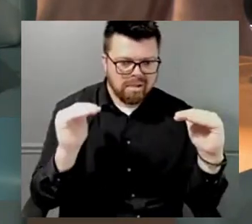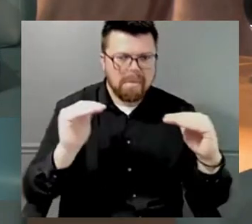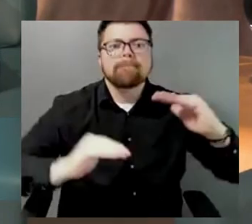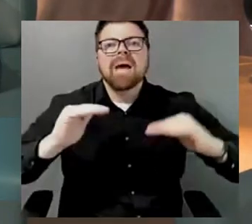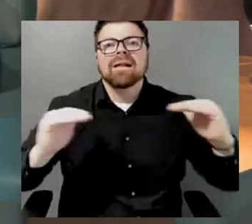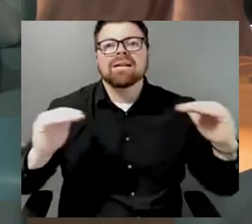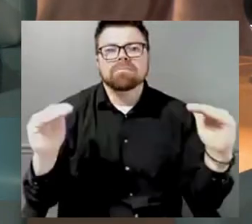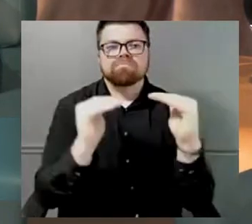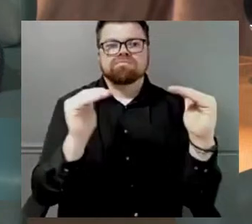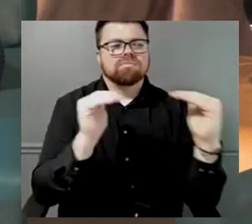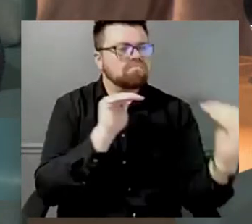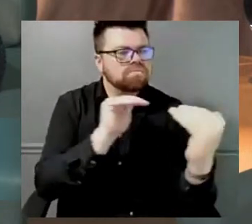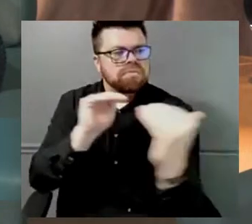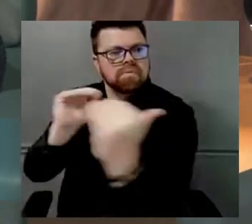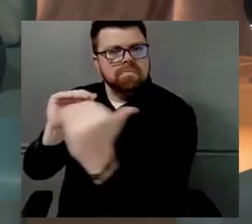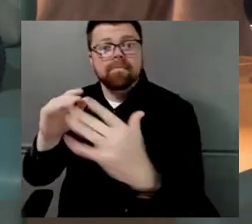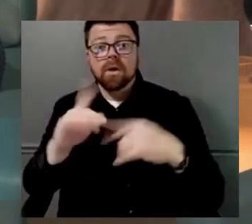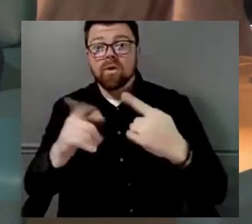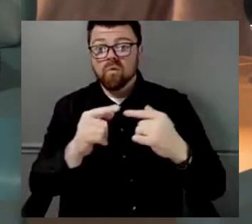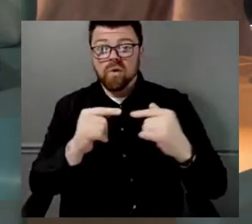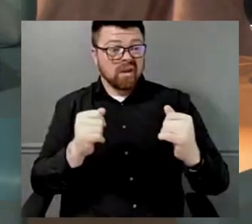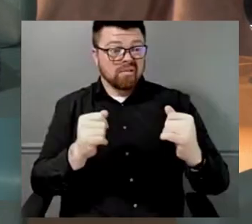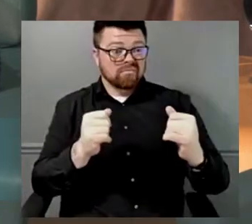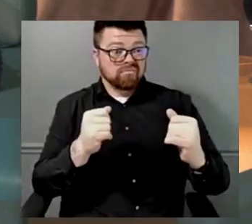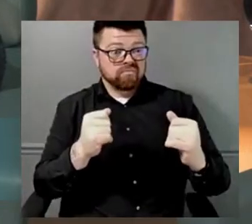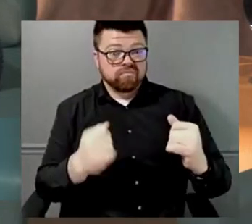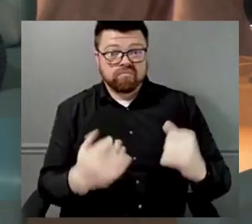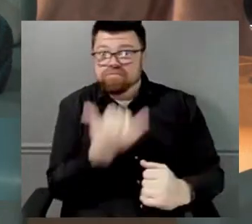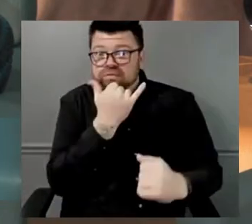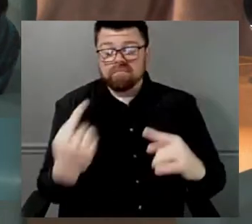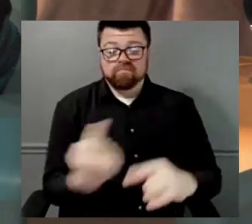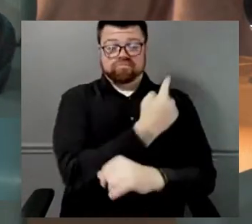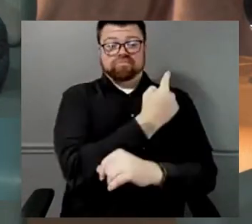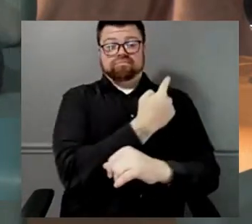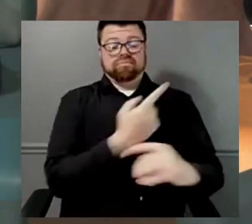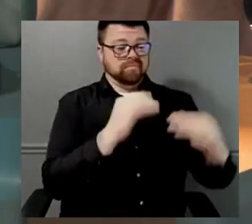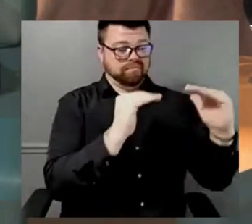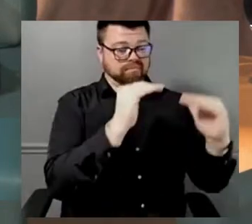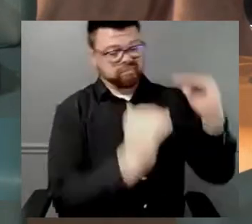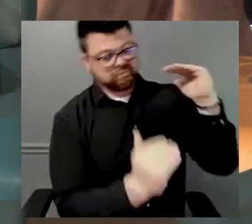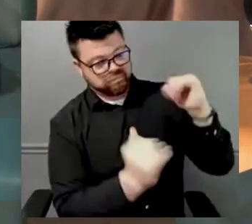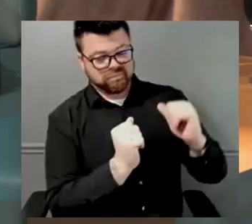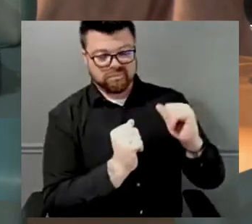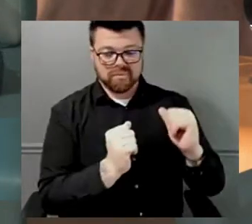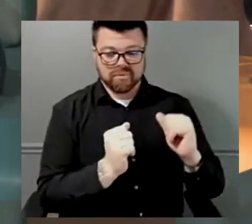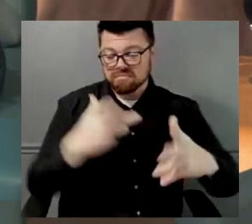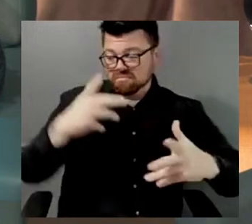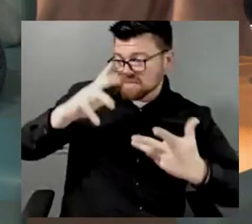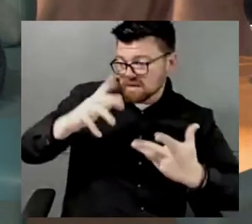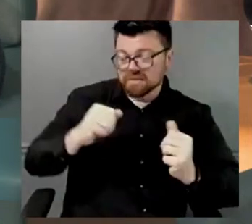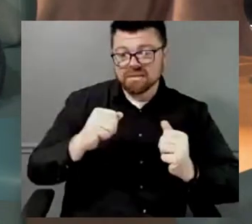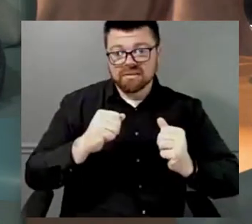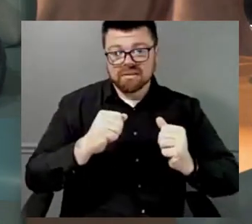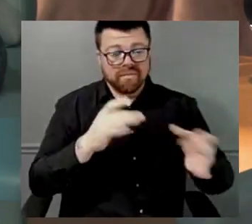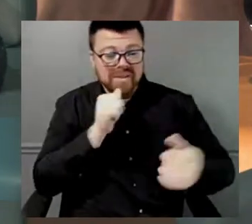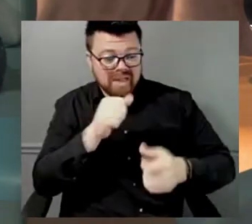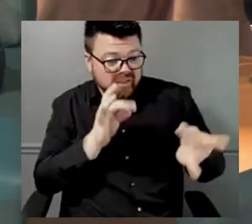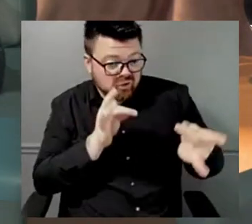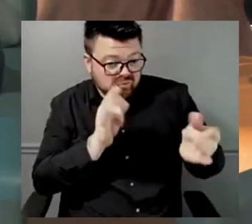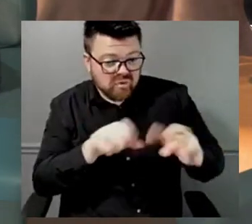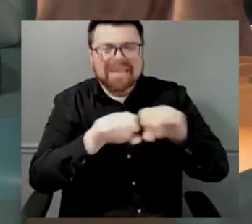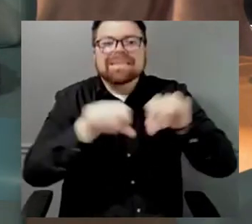is discord within one of those branches or without it or between them, that system is going